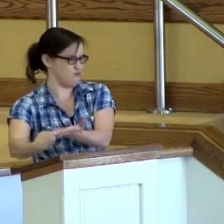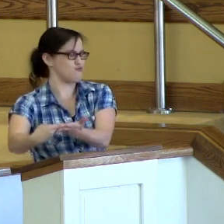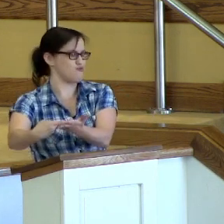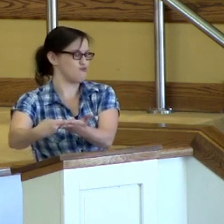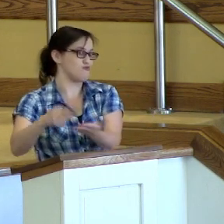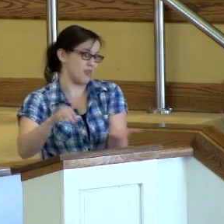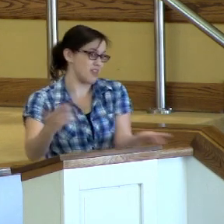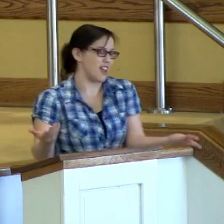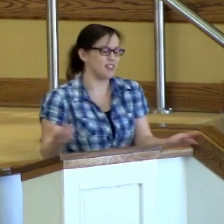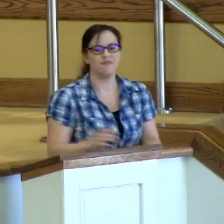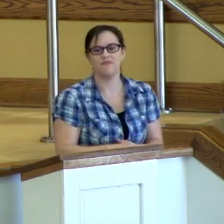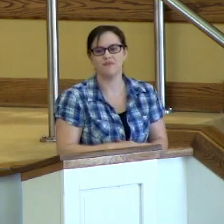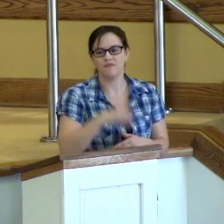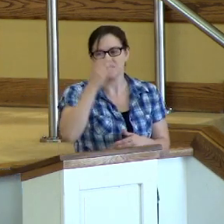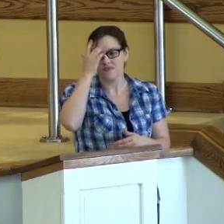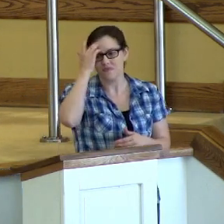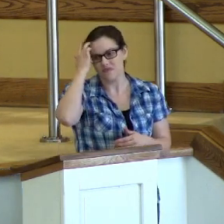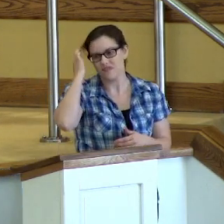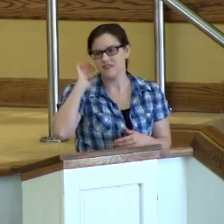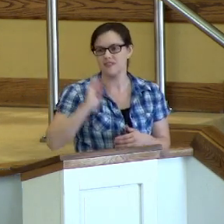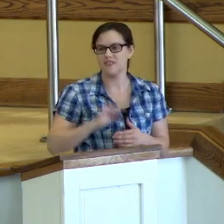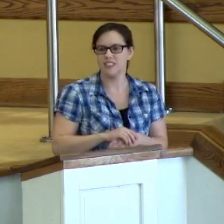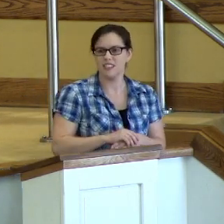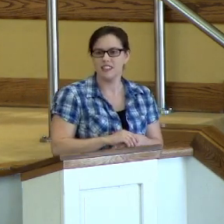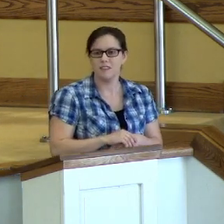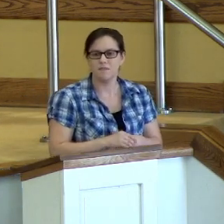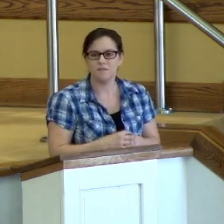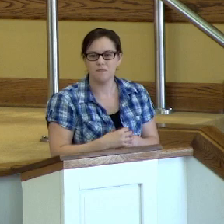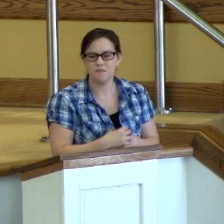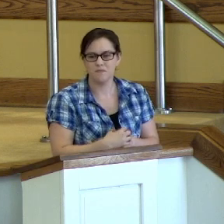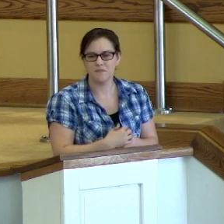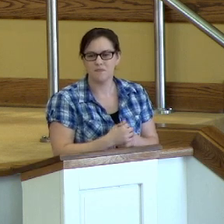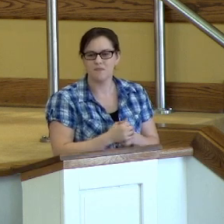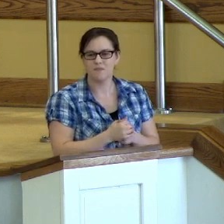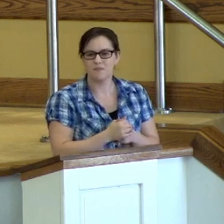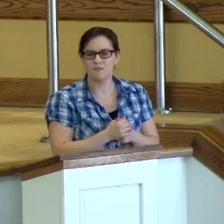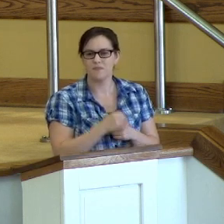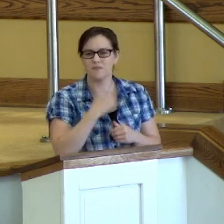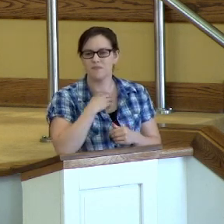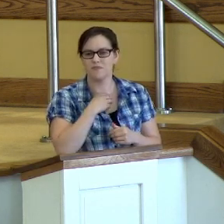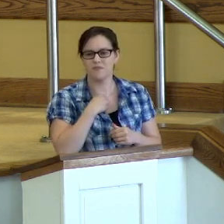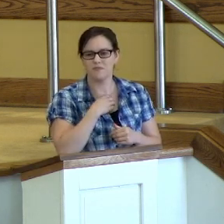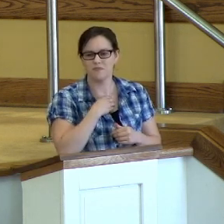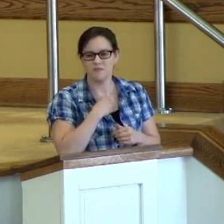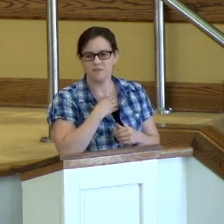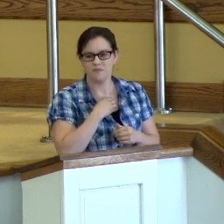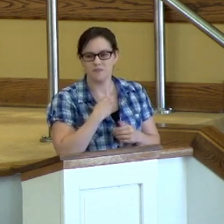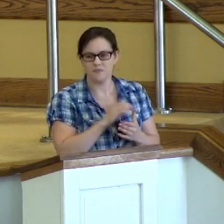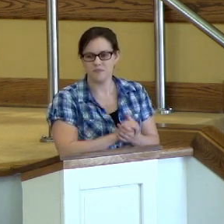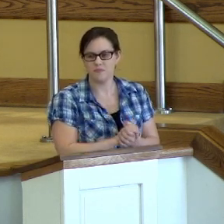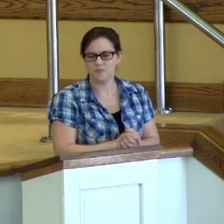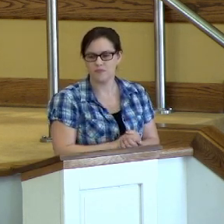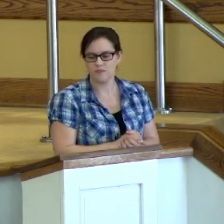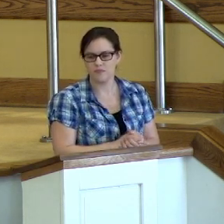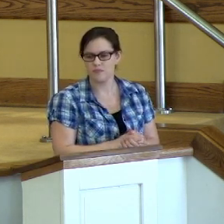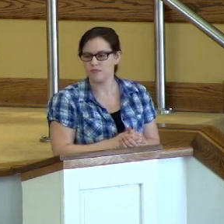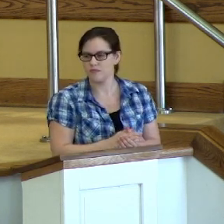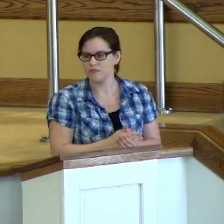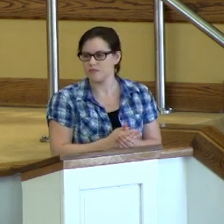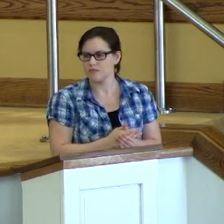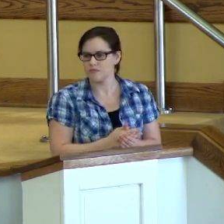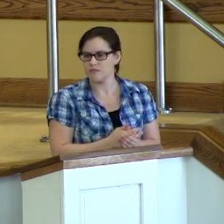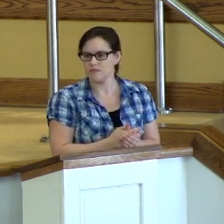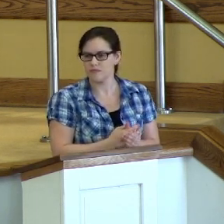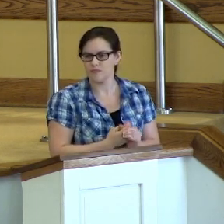So we'd make up the games, we'd, you know, make them a little bit. Oh, you can't do that here. That's my yard. My yard, we play this way. You know, it's